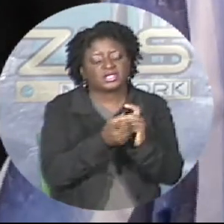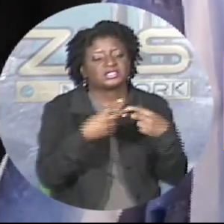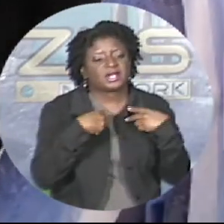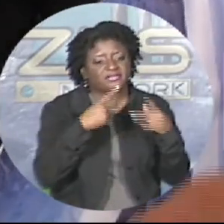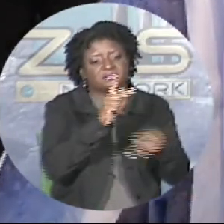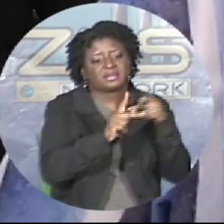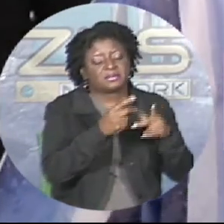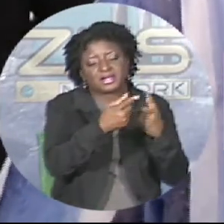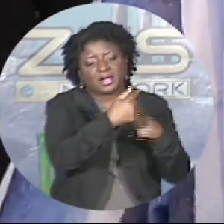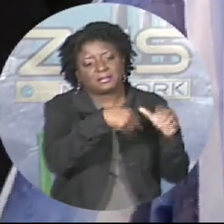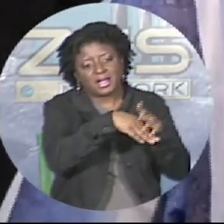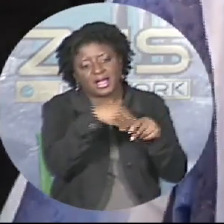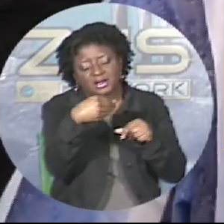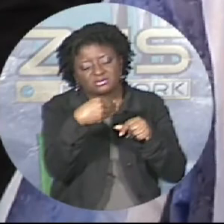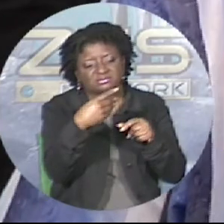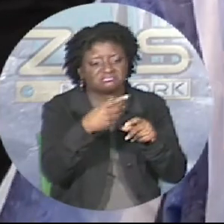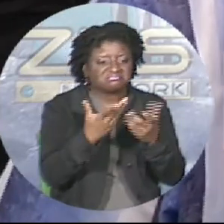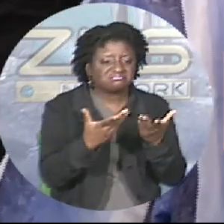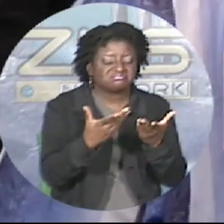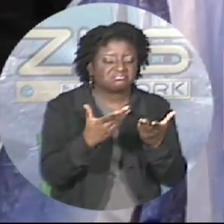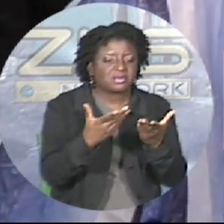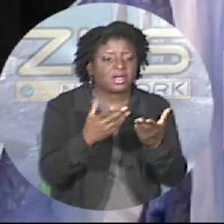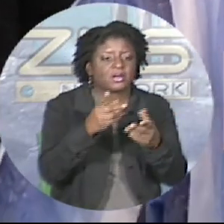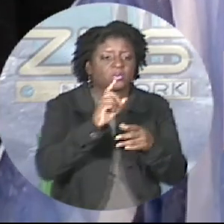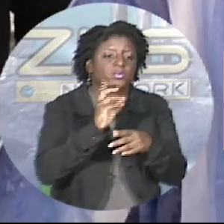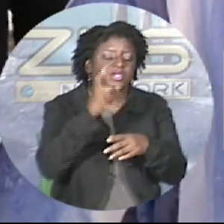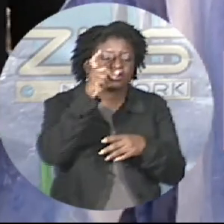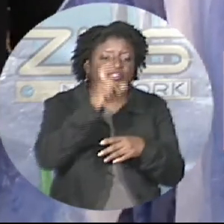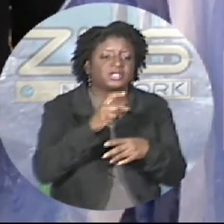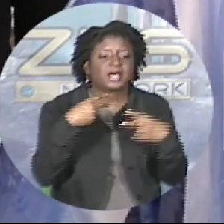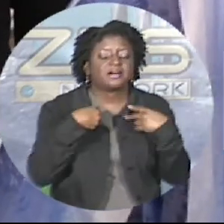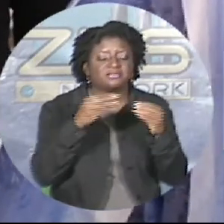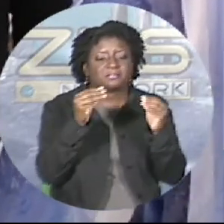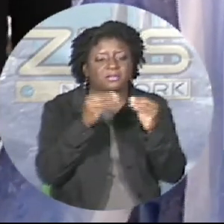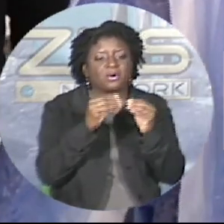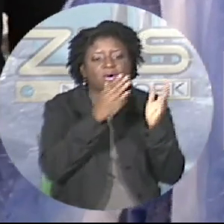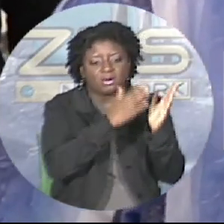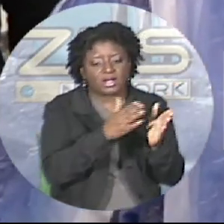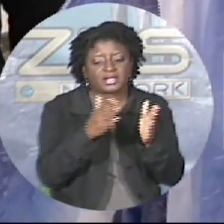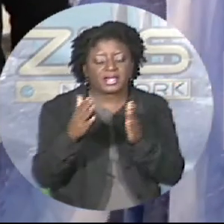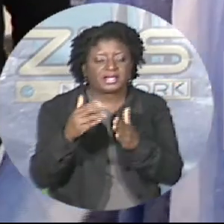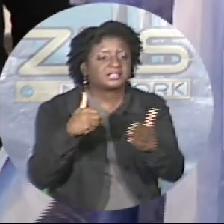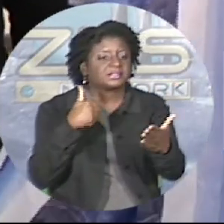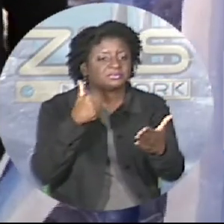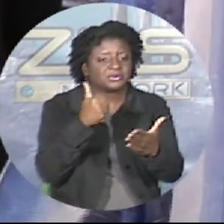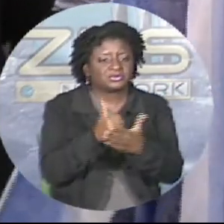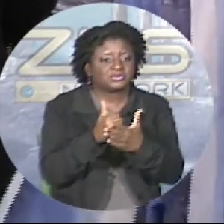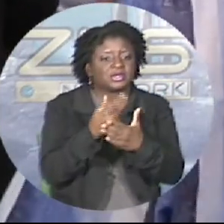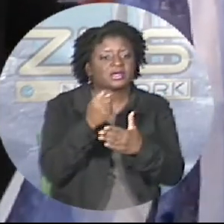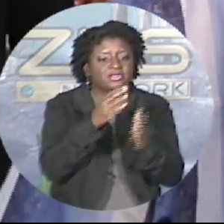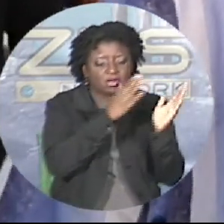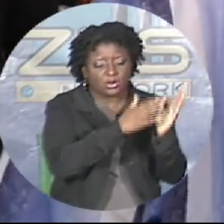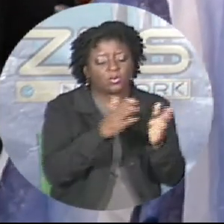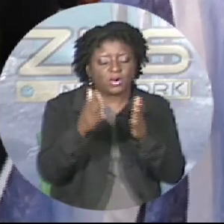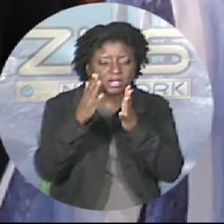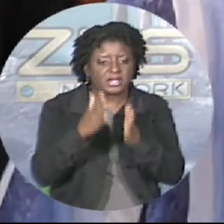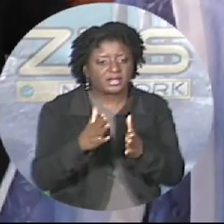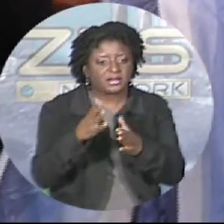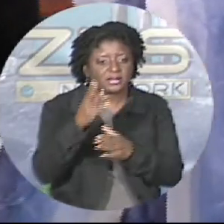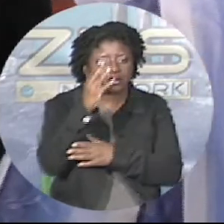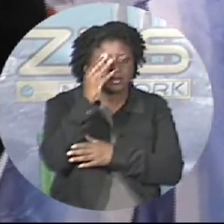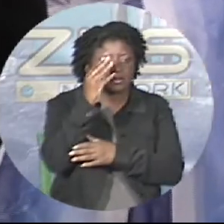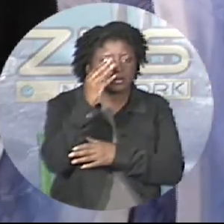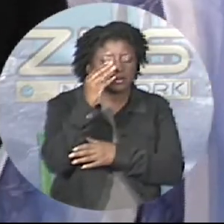more organized approach to it. So the coordinator, Mr. Gibson, and Captain Russell, and Assistant Commissioner